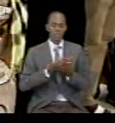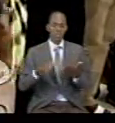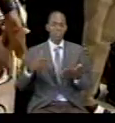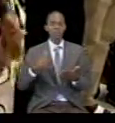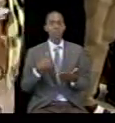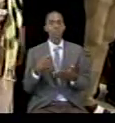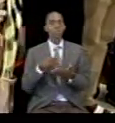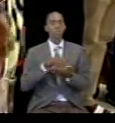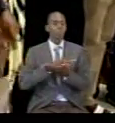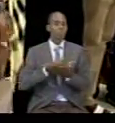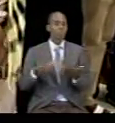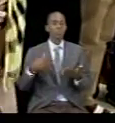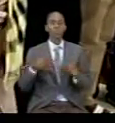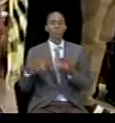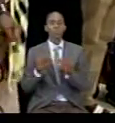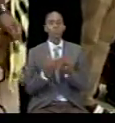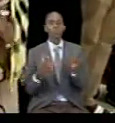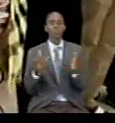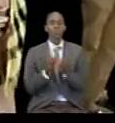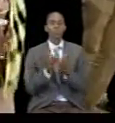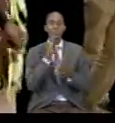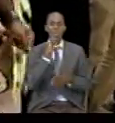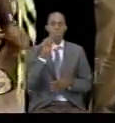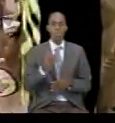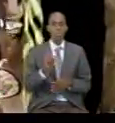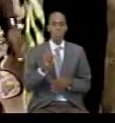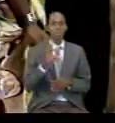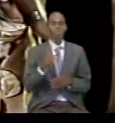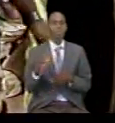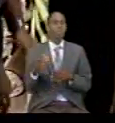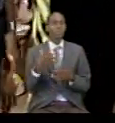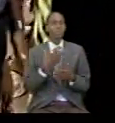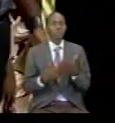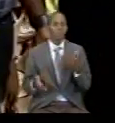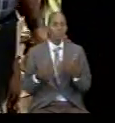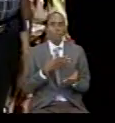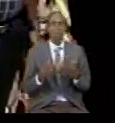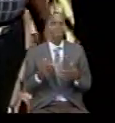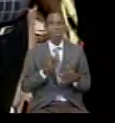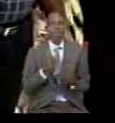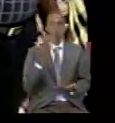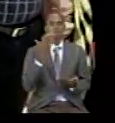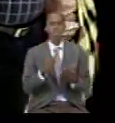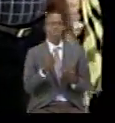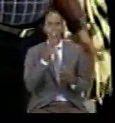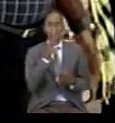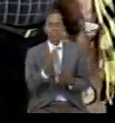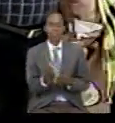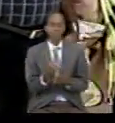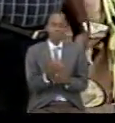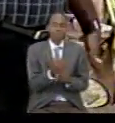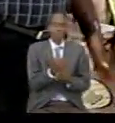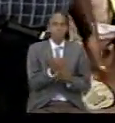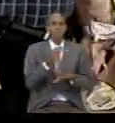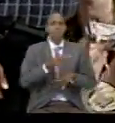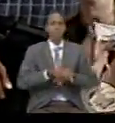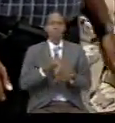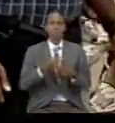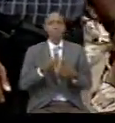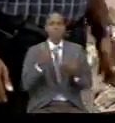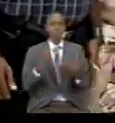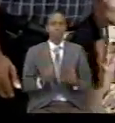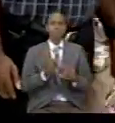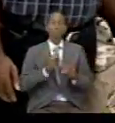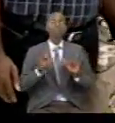do everything that is necessary. Oh Lord, whatever I've been withholding, whatever I've been holding back, I lay everything at the altar